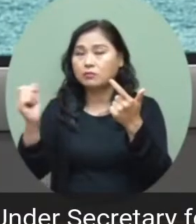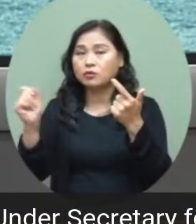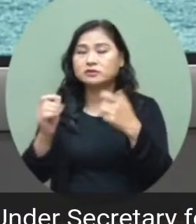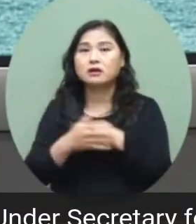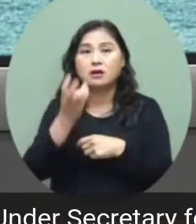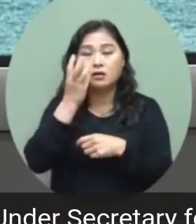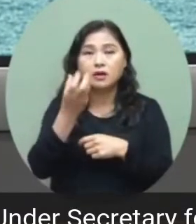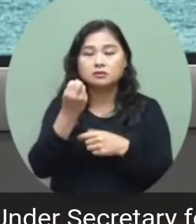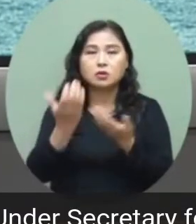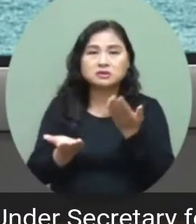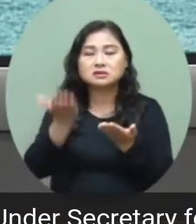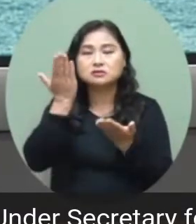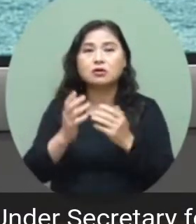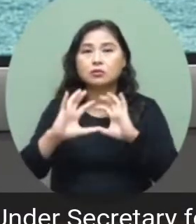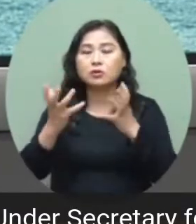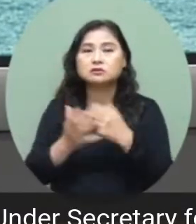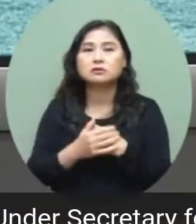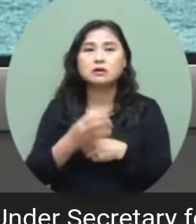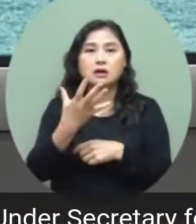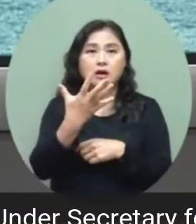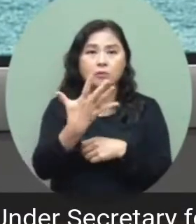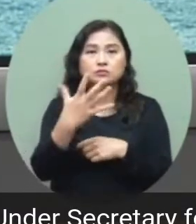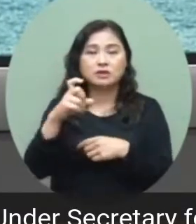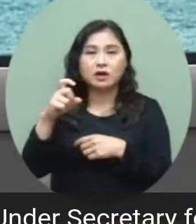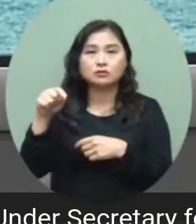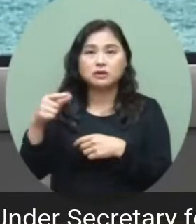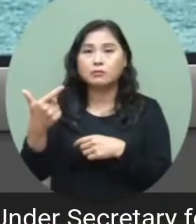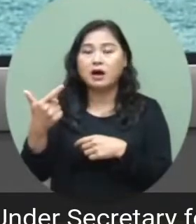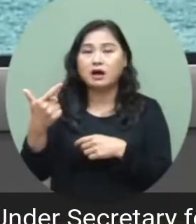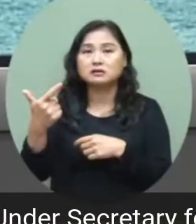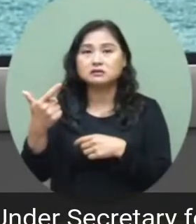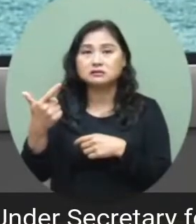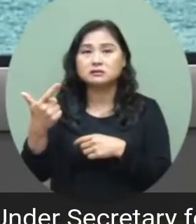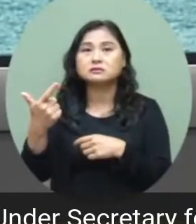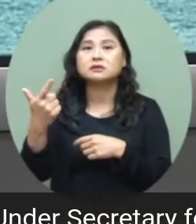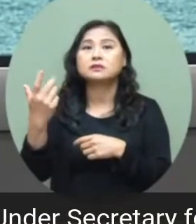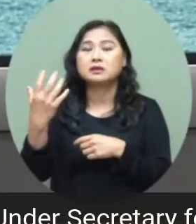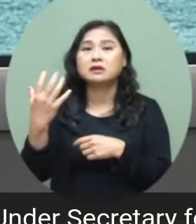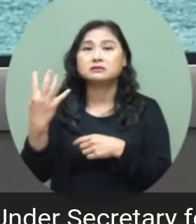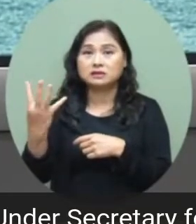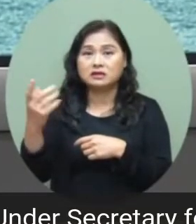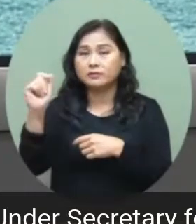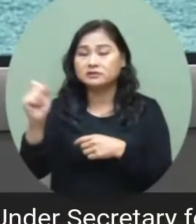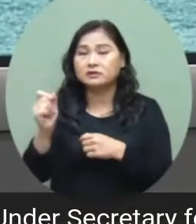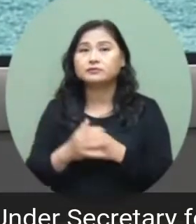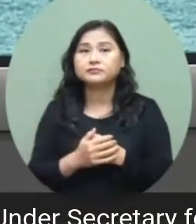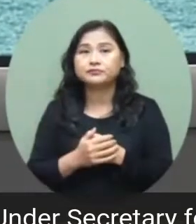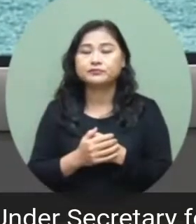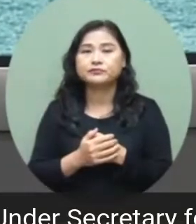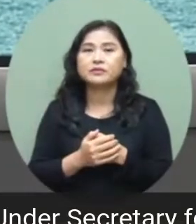and 79 is 82.63%. The rate for those above 80 is a mere